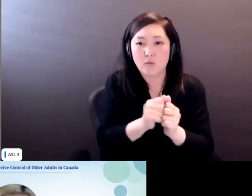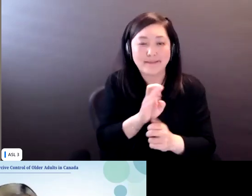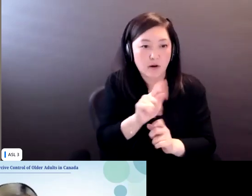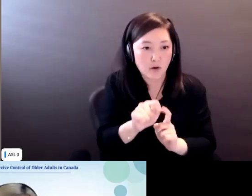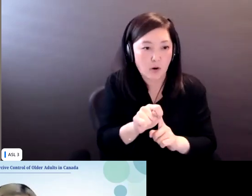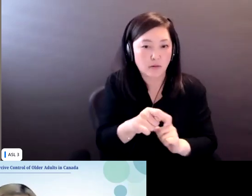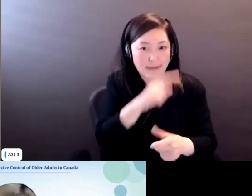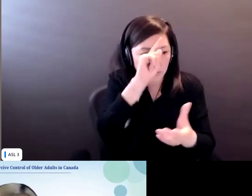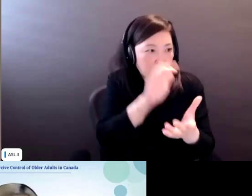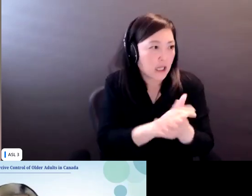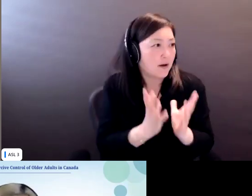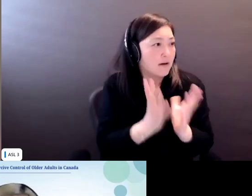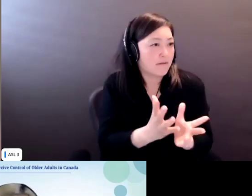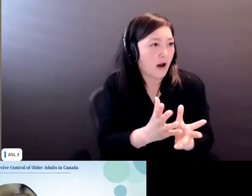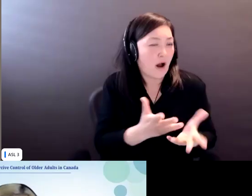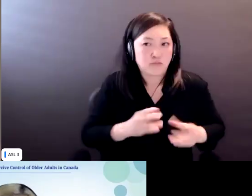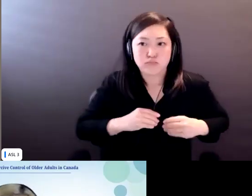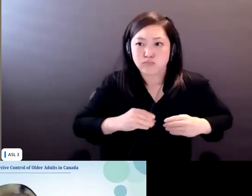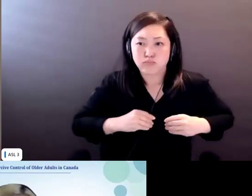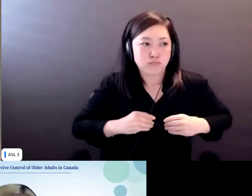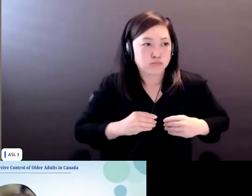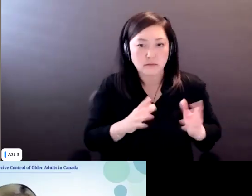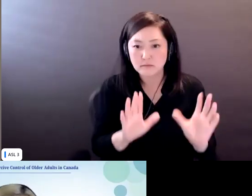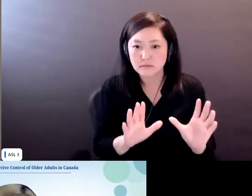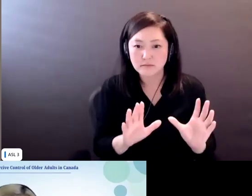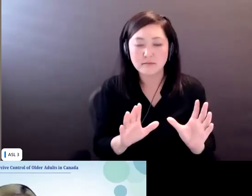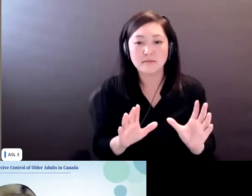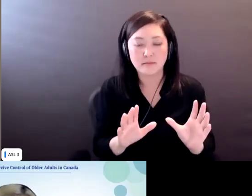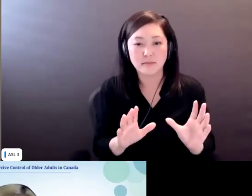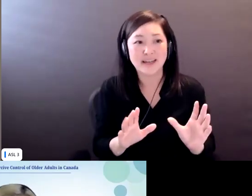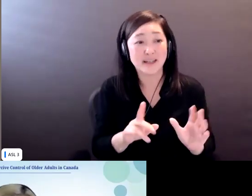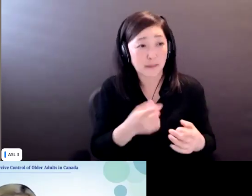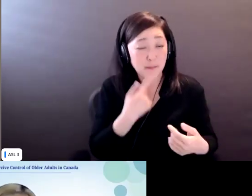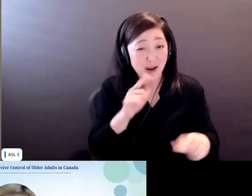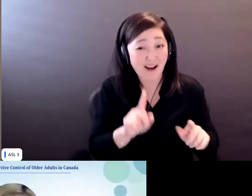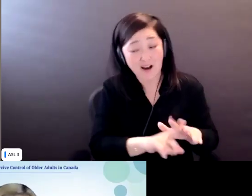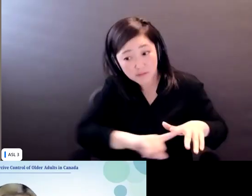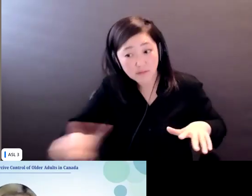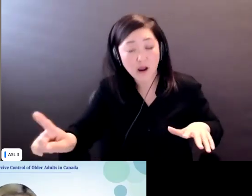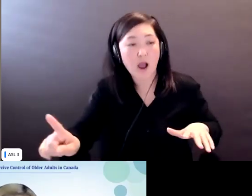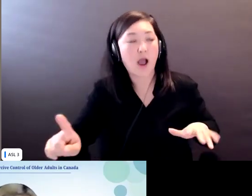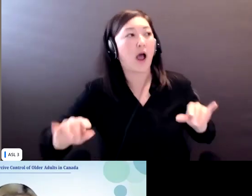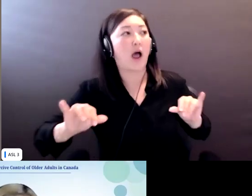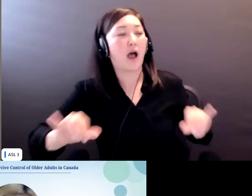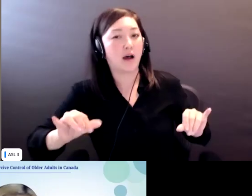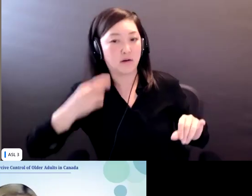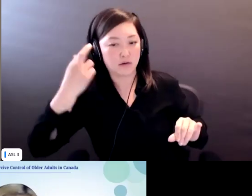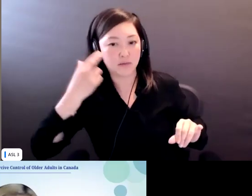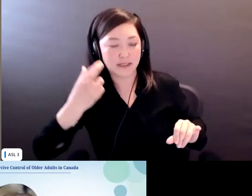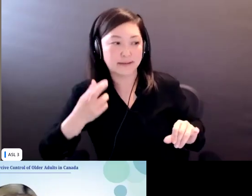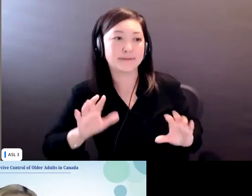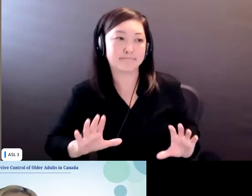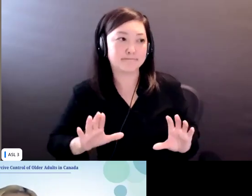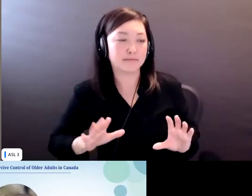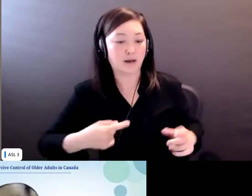they themselves may sort of try and disguise some of these